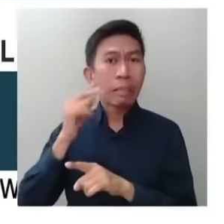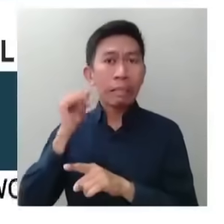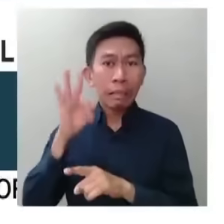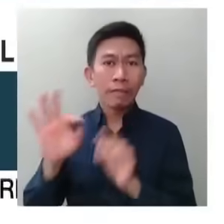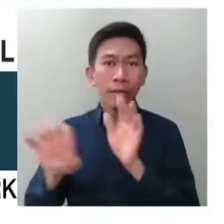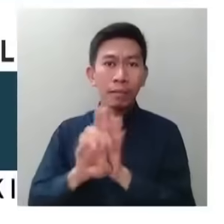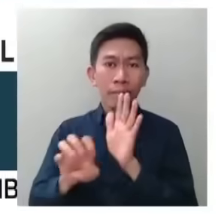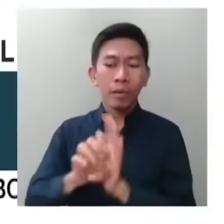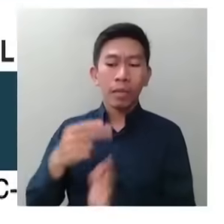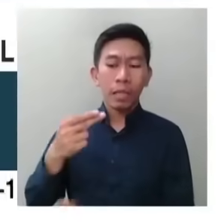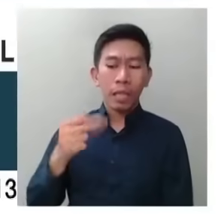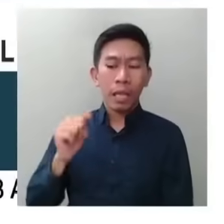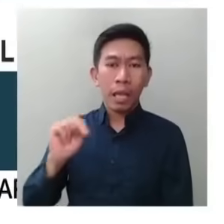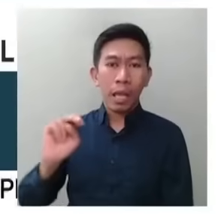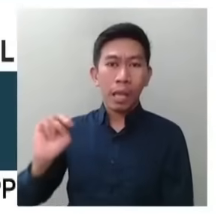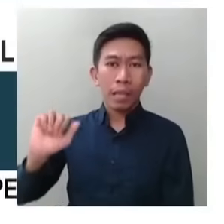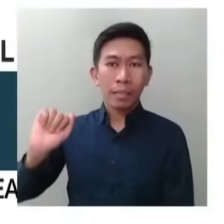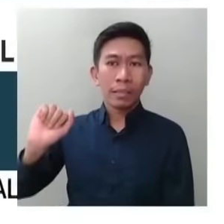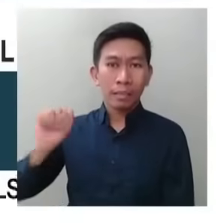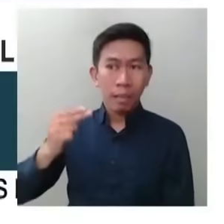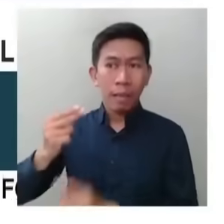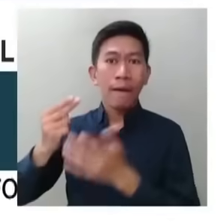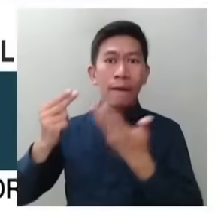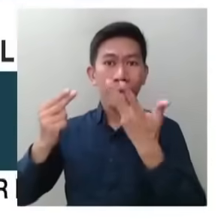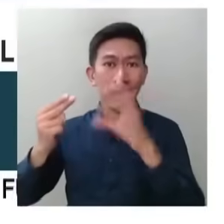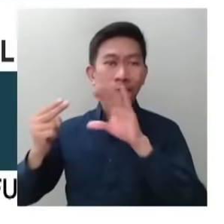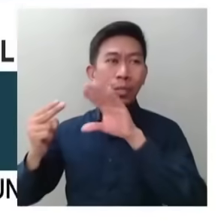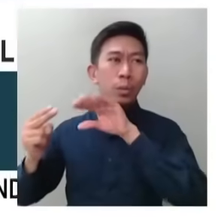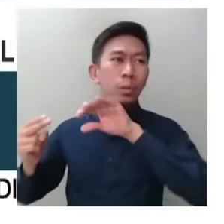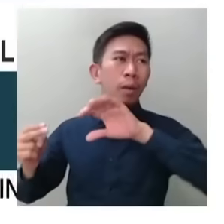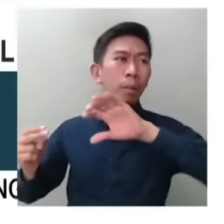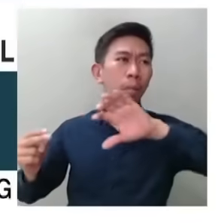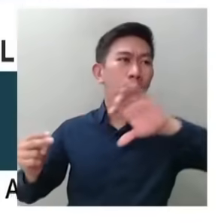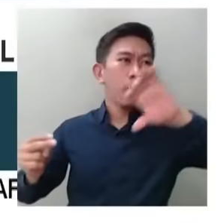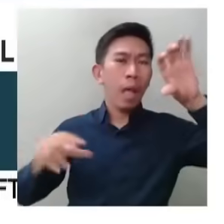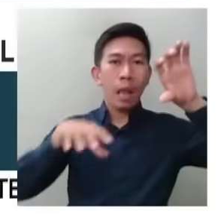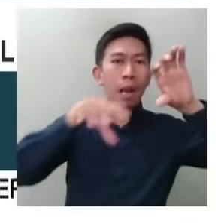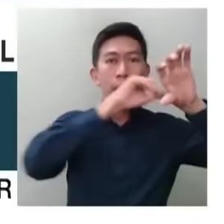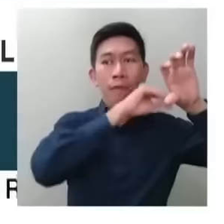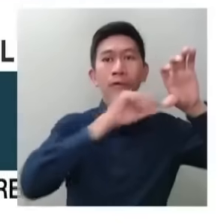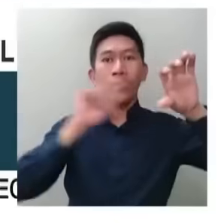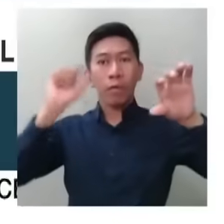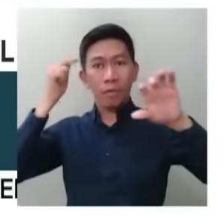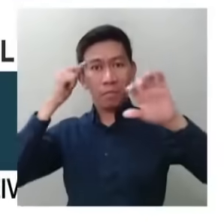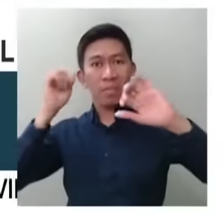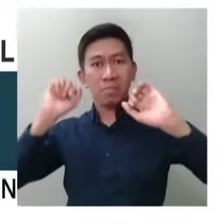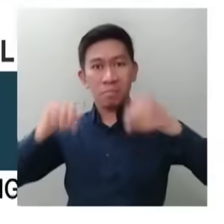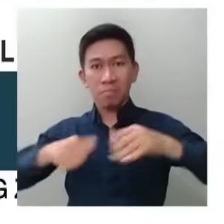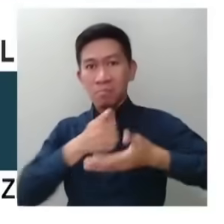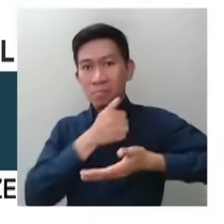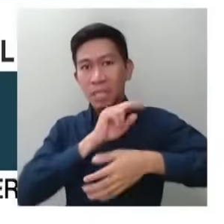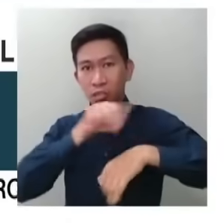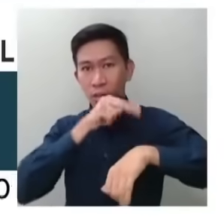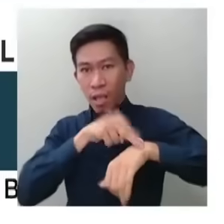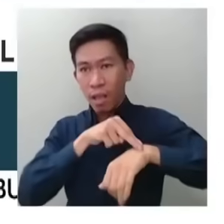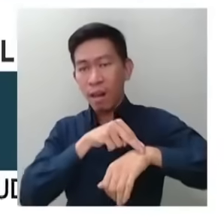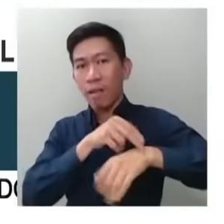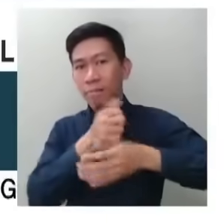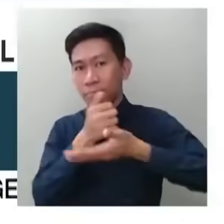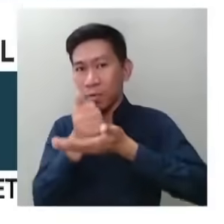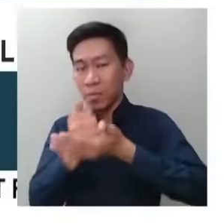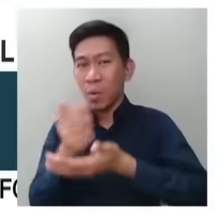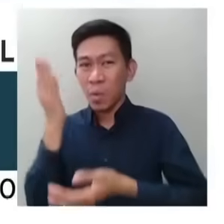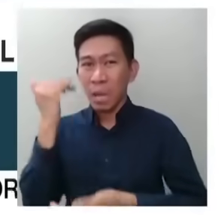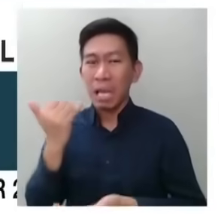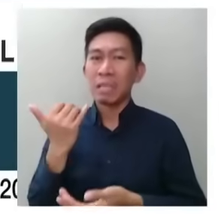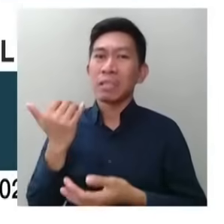and that's the time that the national government will step in, maybe because, you know, of dwindling resources because of back